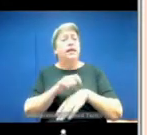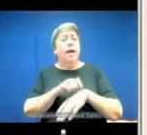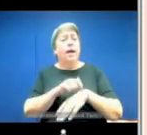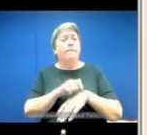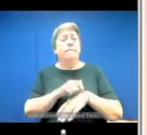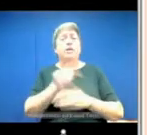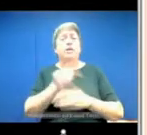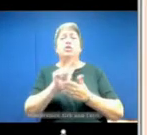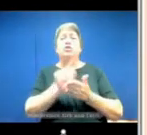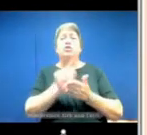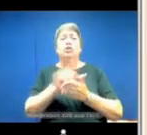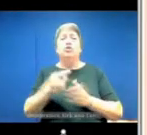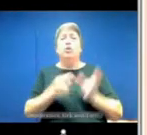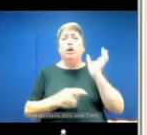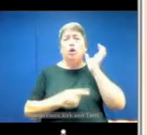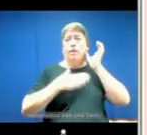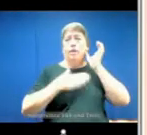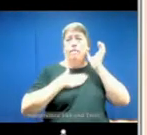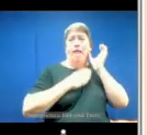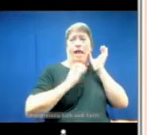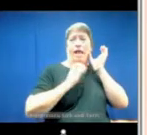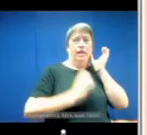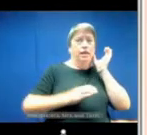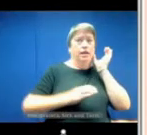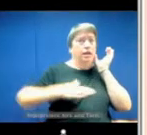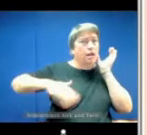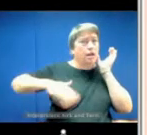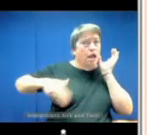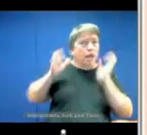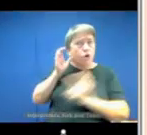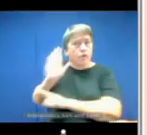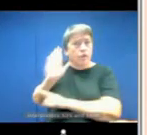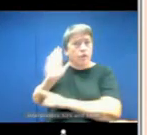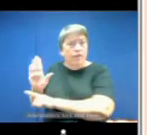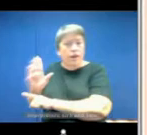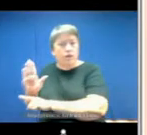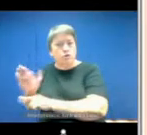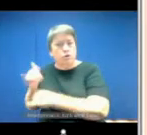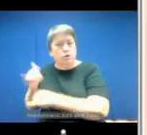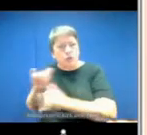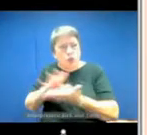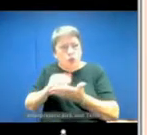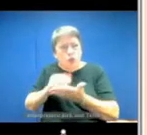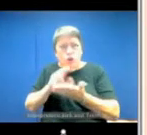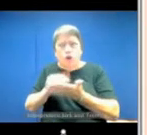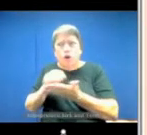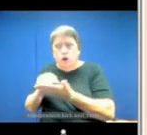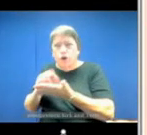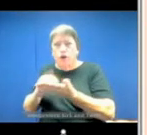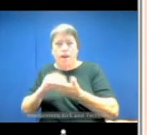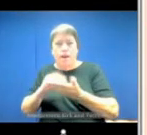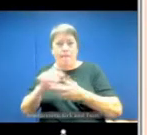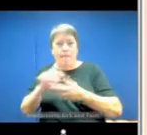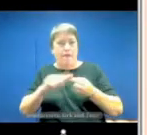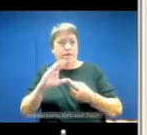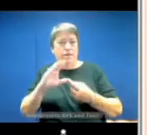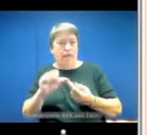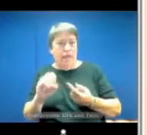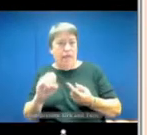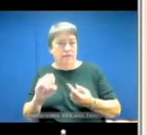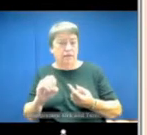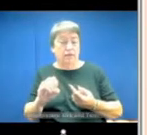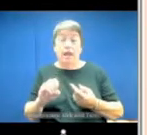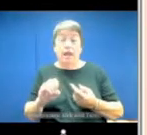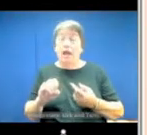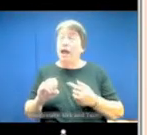case. They only know their client's side. So they're still learning about the case. And it can be very